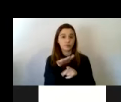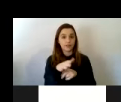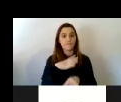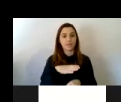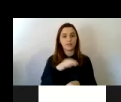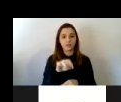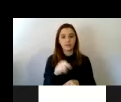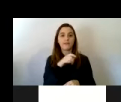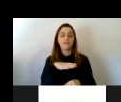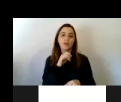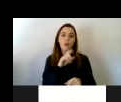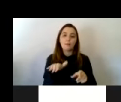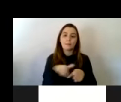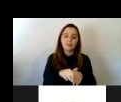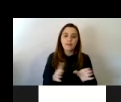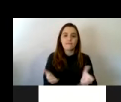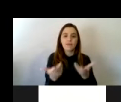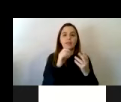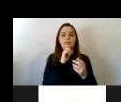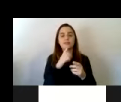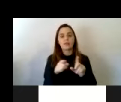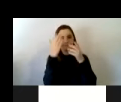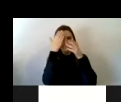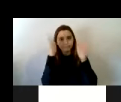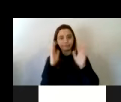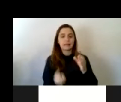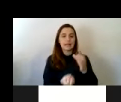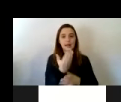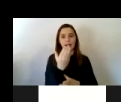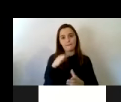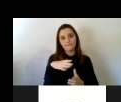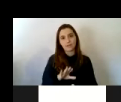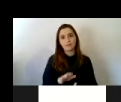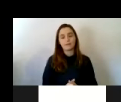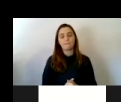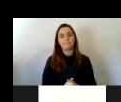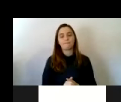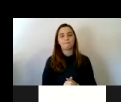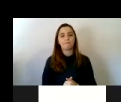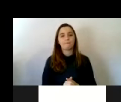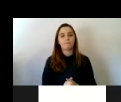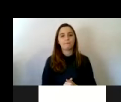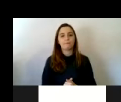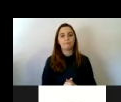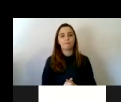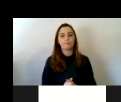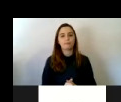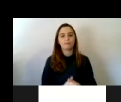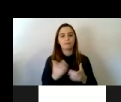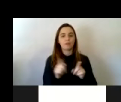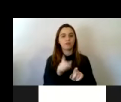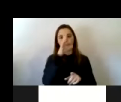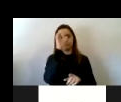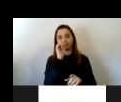the democracy, creating in the society as instead of the governmental voluntary work that you